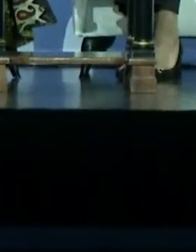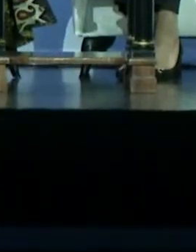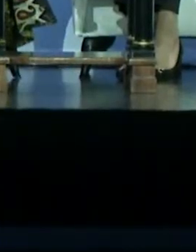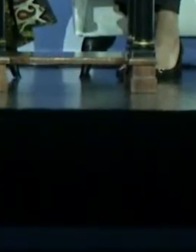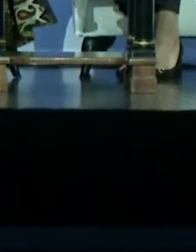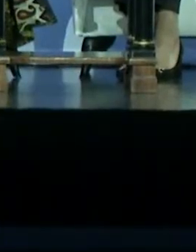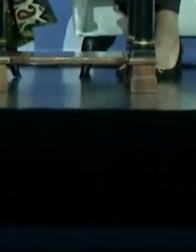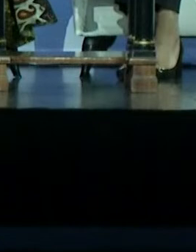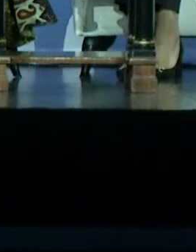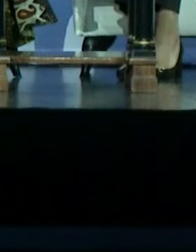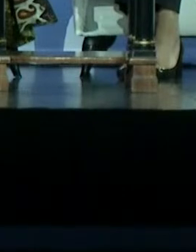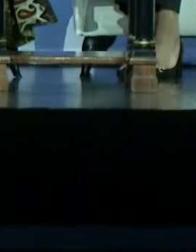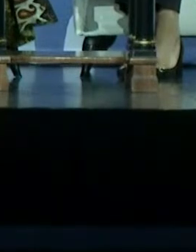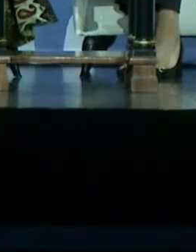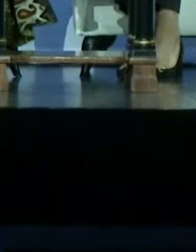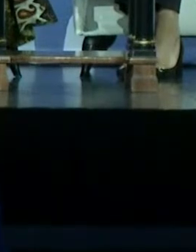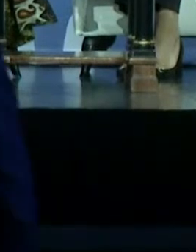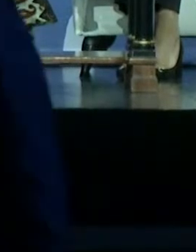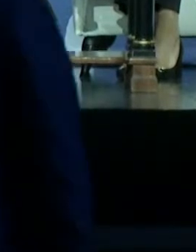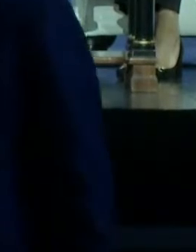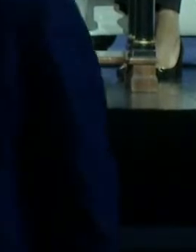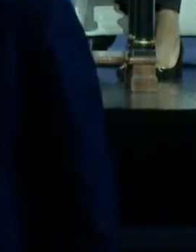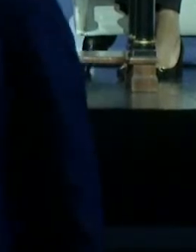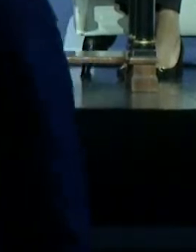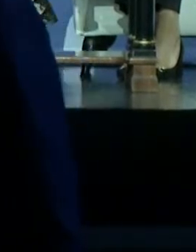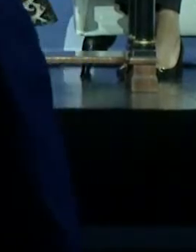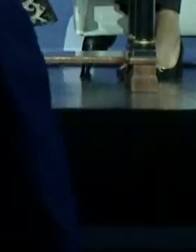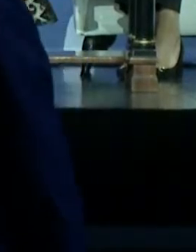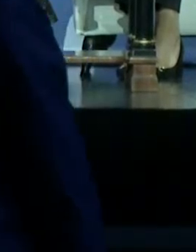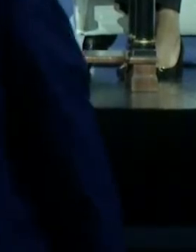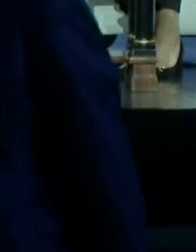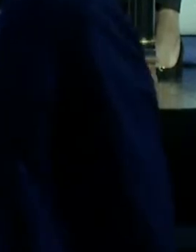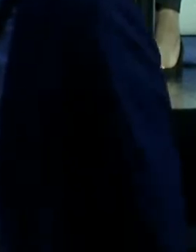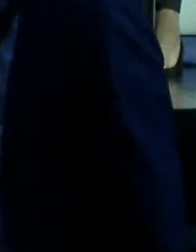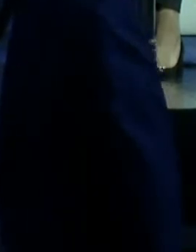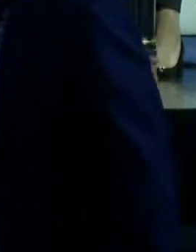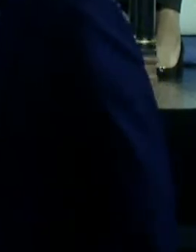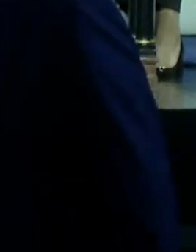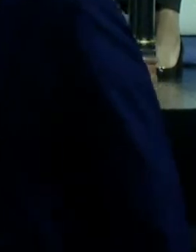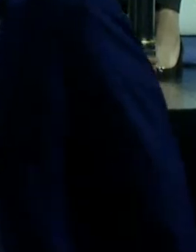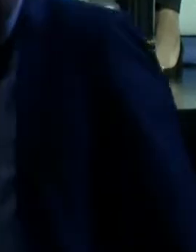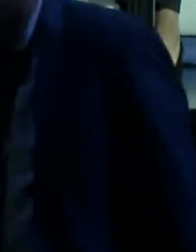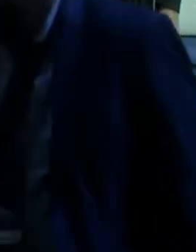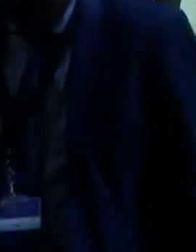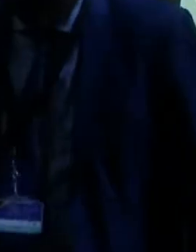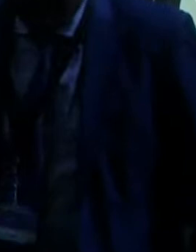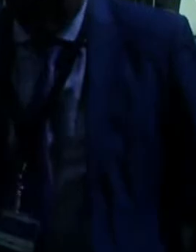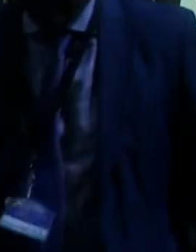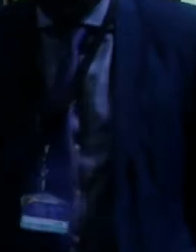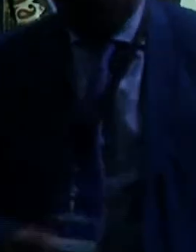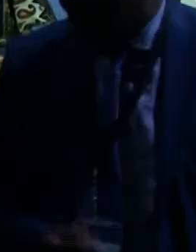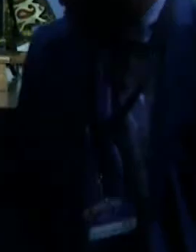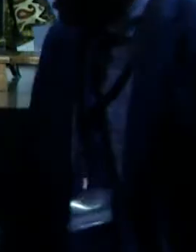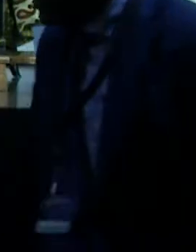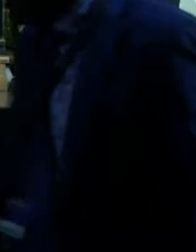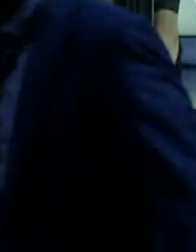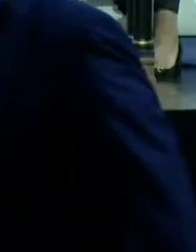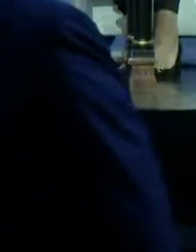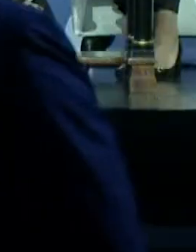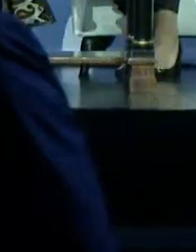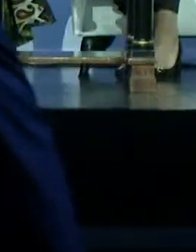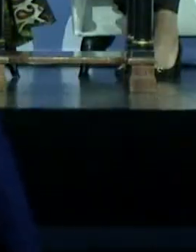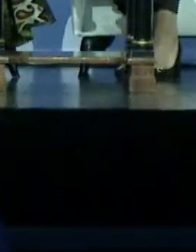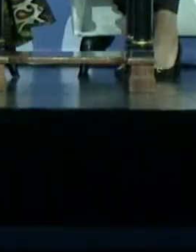Monica was regularly rated by local and continental media publications as one of the most influential Namibian